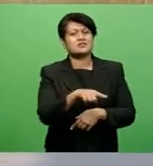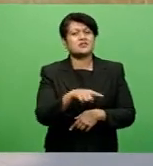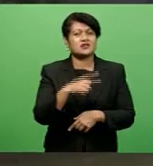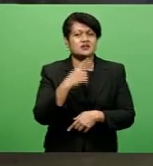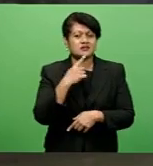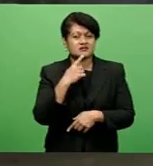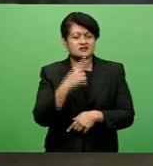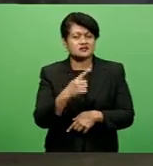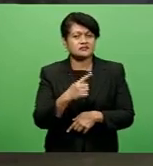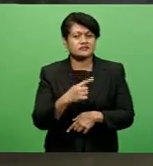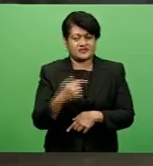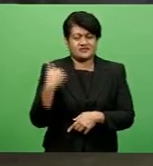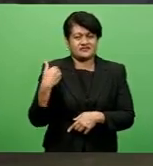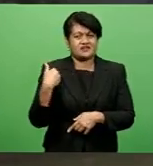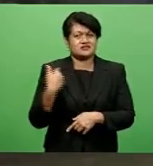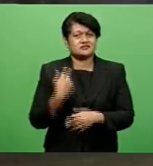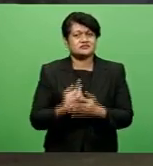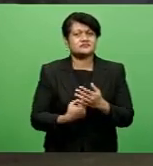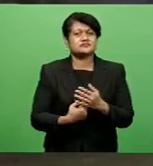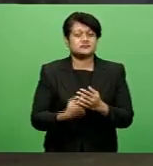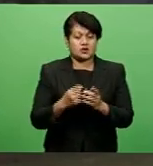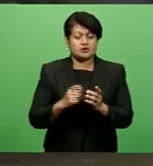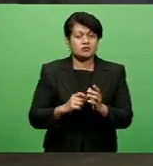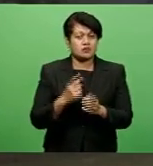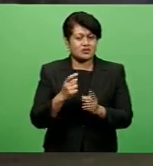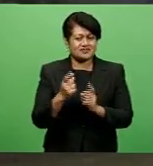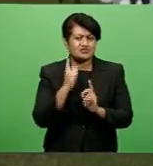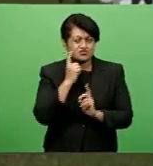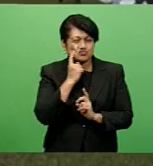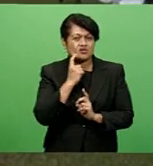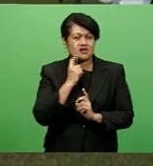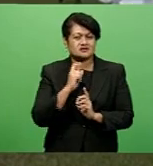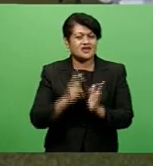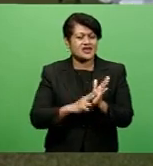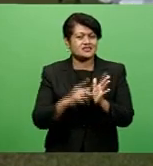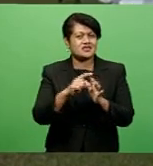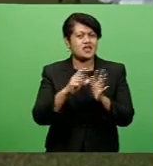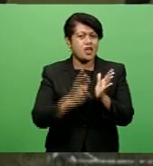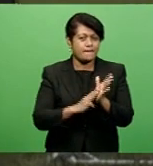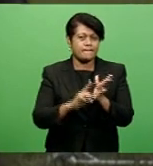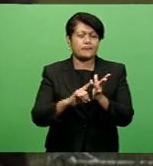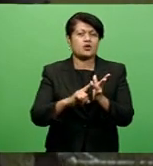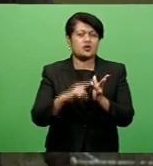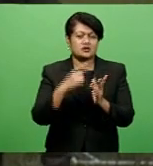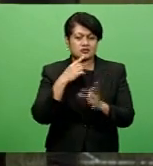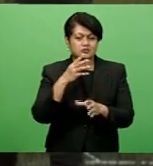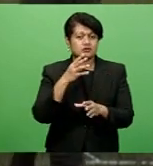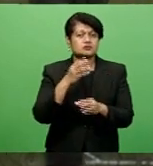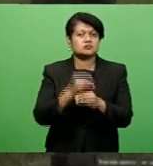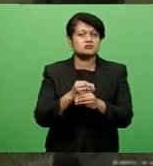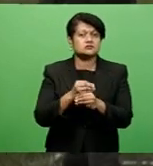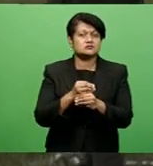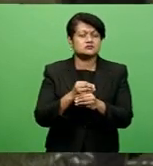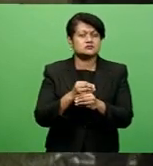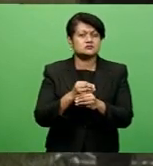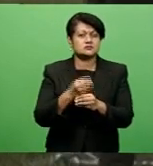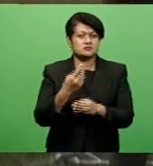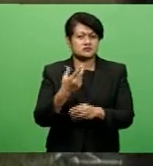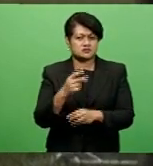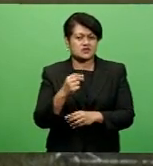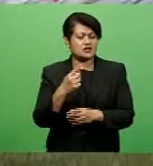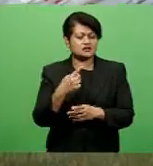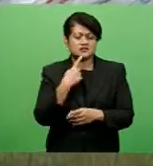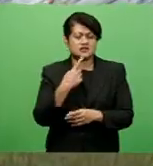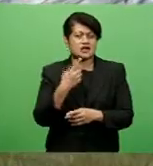very protected. As a precautionary measure, the NDMO has highlighted that a total of 82 tents that were being used as